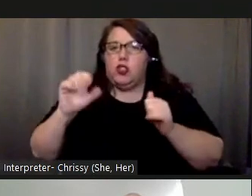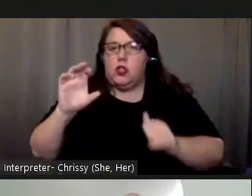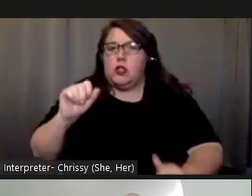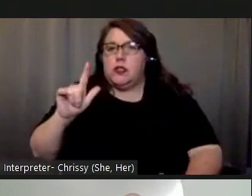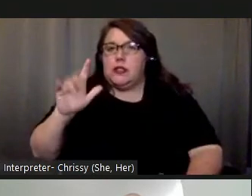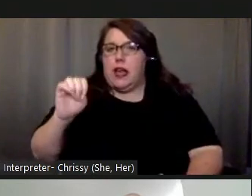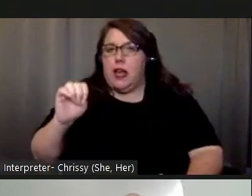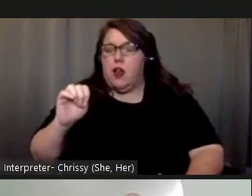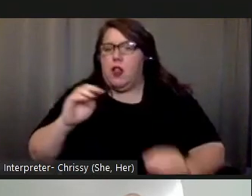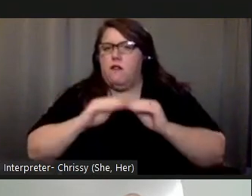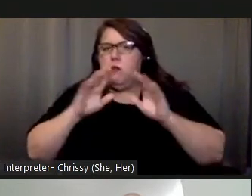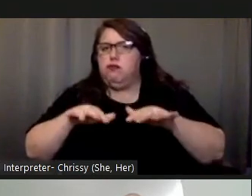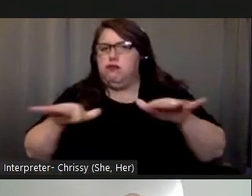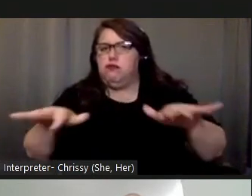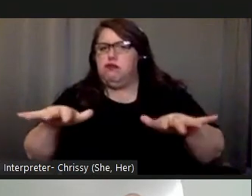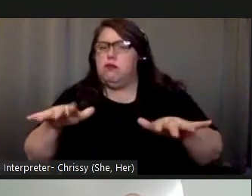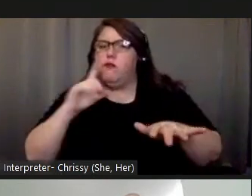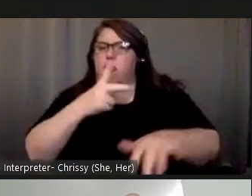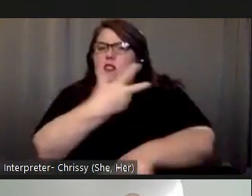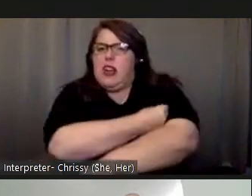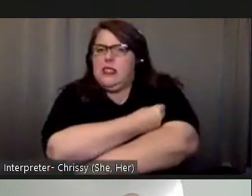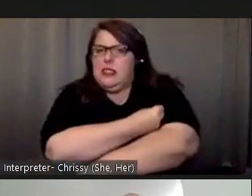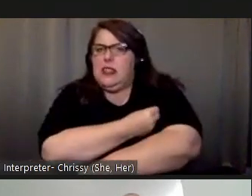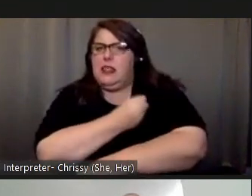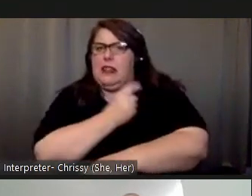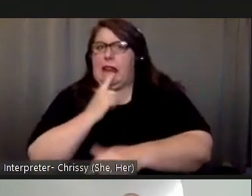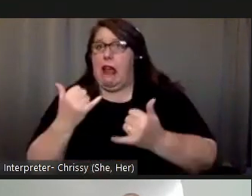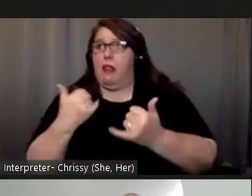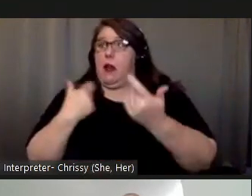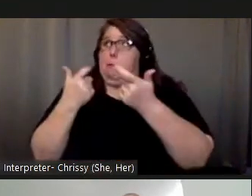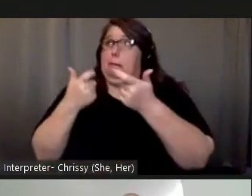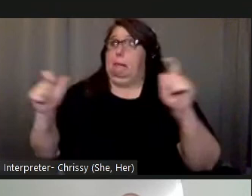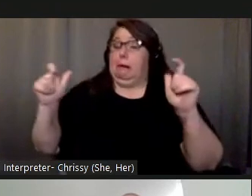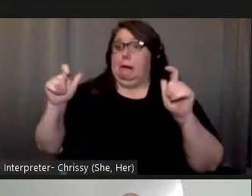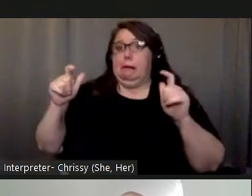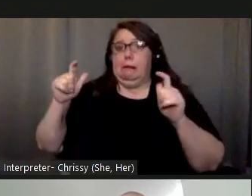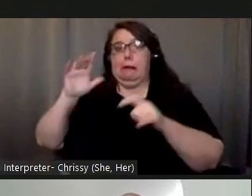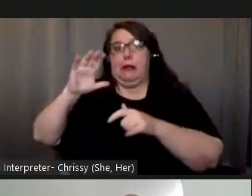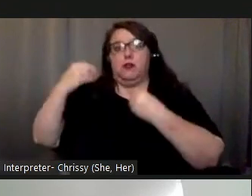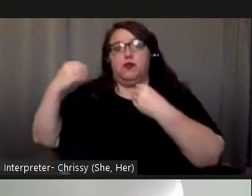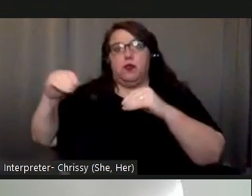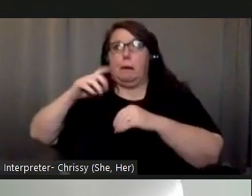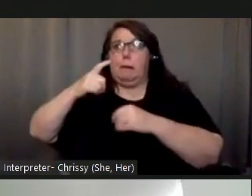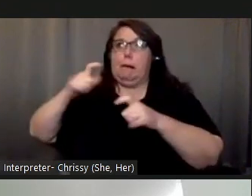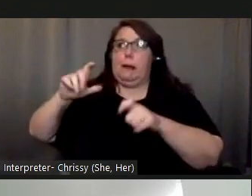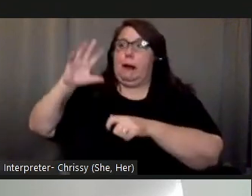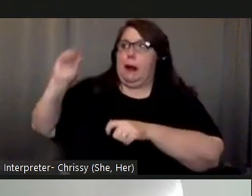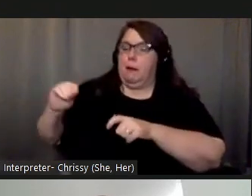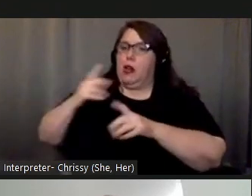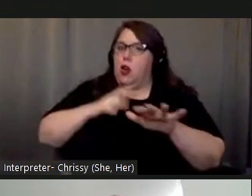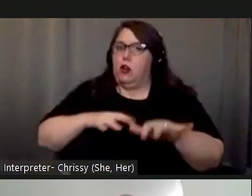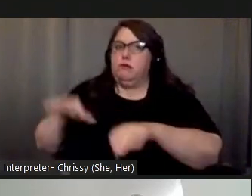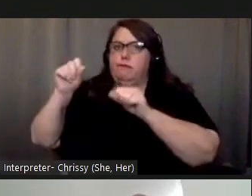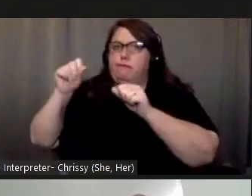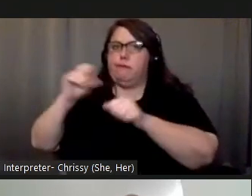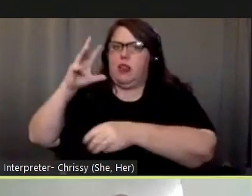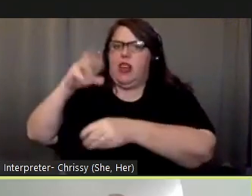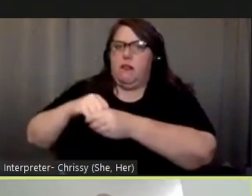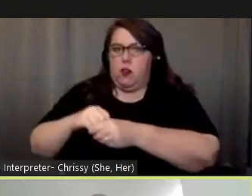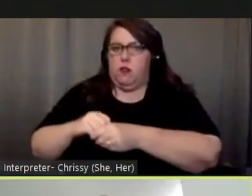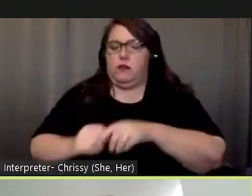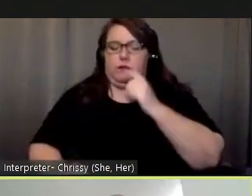of widespread distribution of the vaccine now that one of these major retailers are taking over and chipping in?